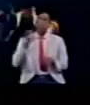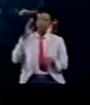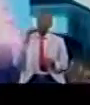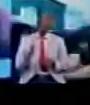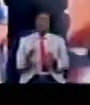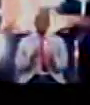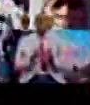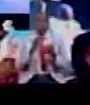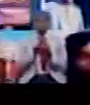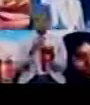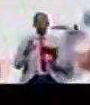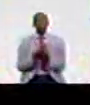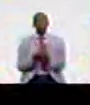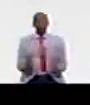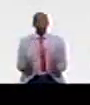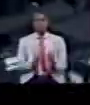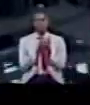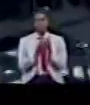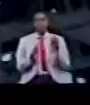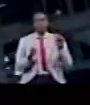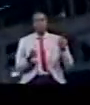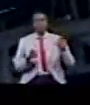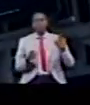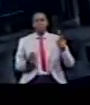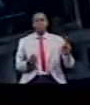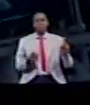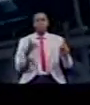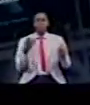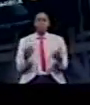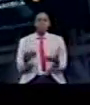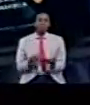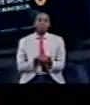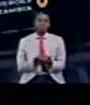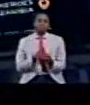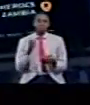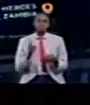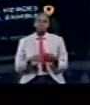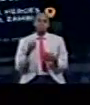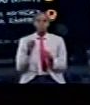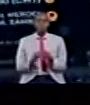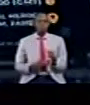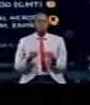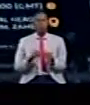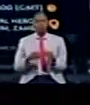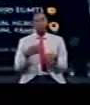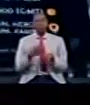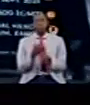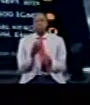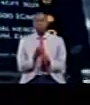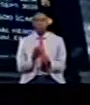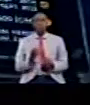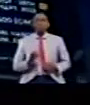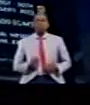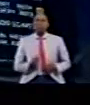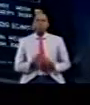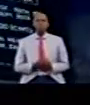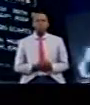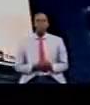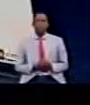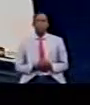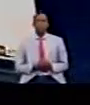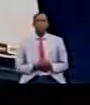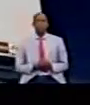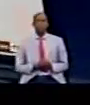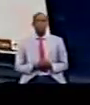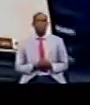make available. Let me say this. It's not a good thing that the man is not able to get up for the family. Now, if the man is